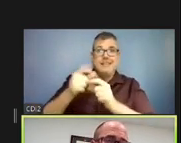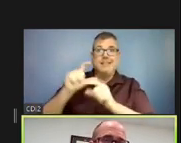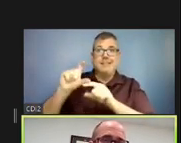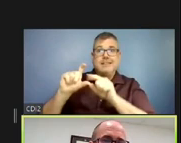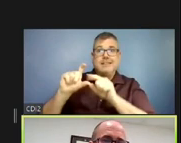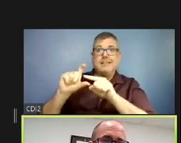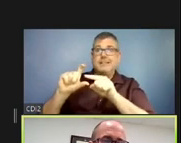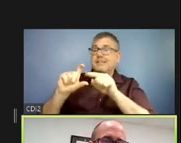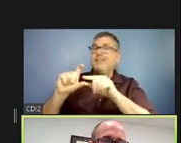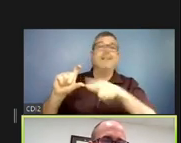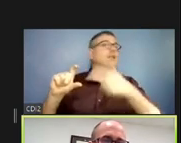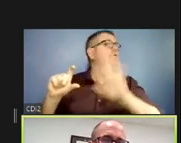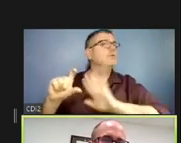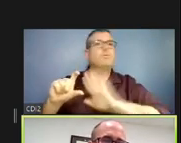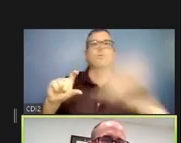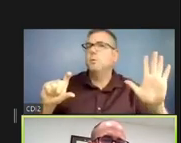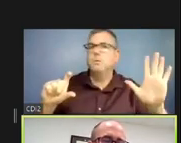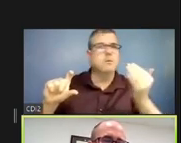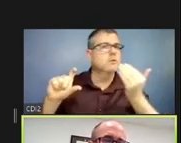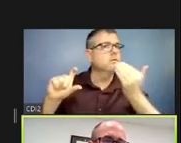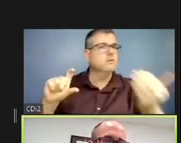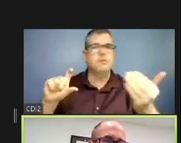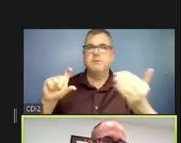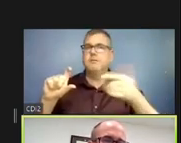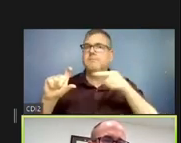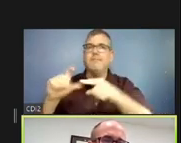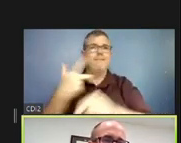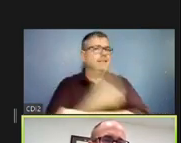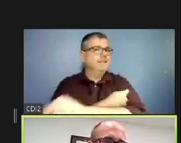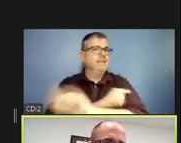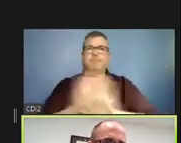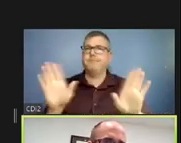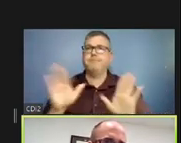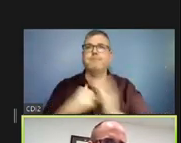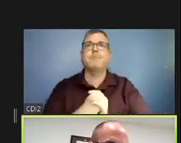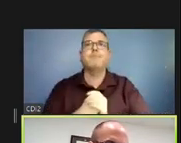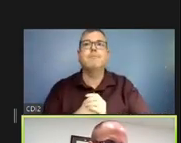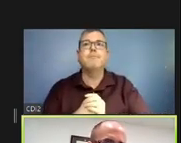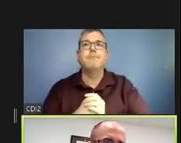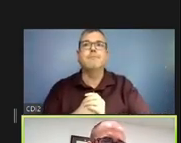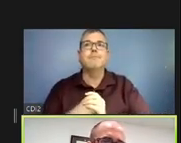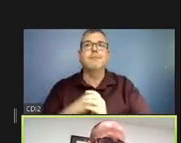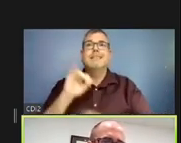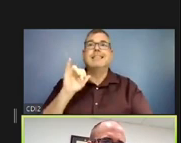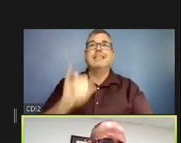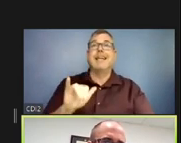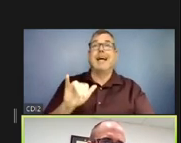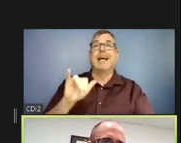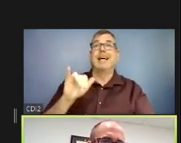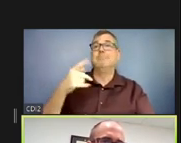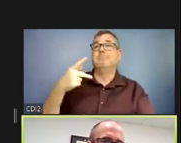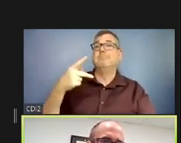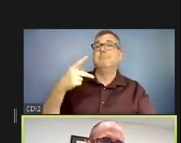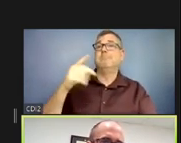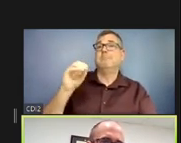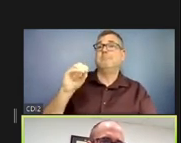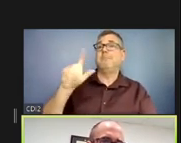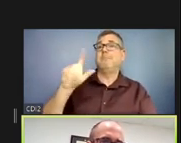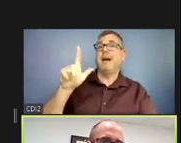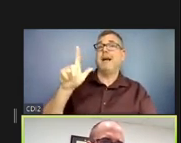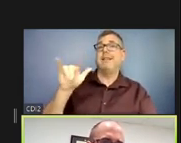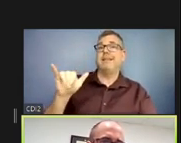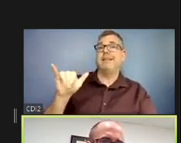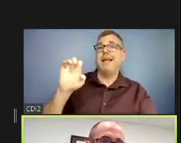good question rather. But the answer is really, polyethylene glycol or PEG. That's the most common one. So if folks